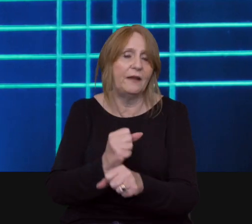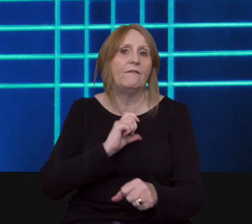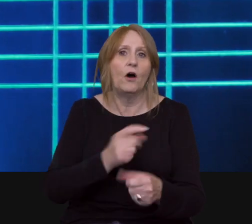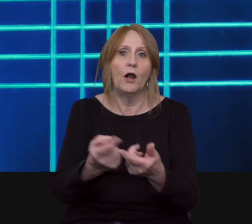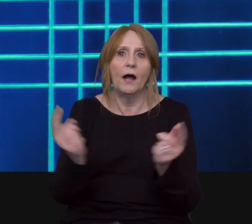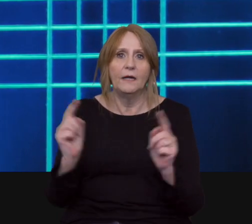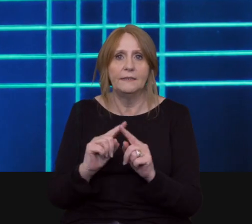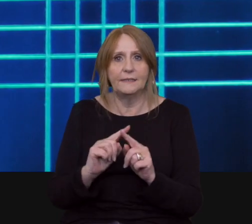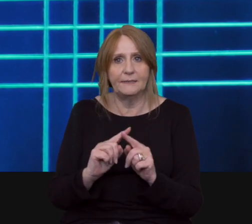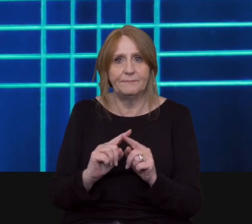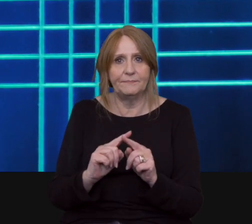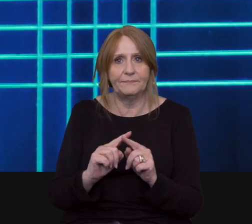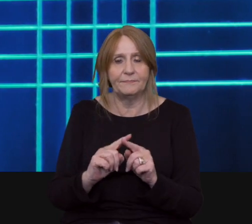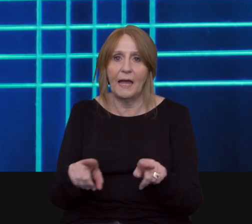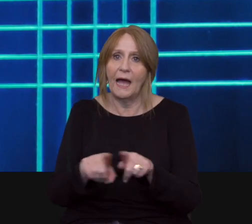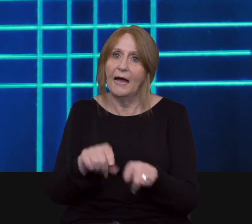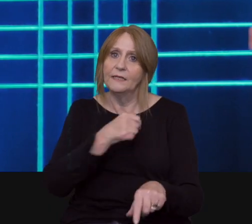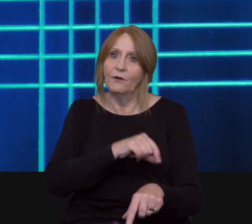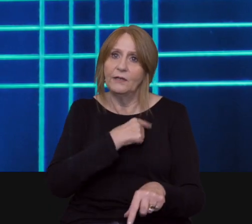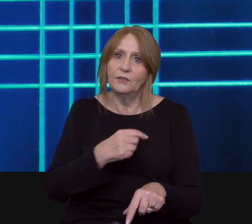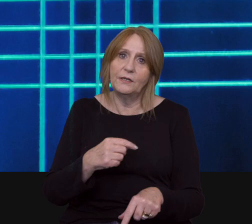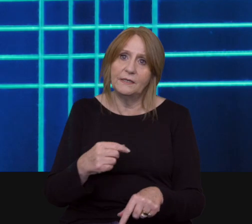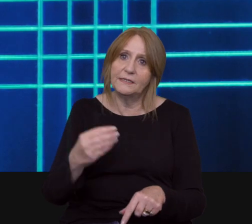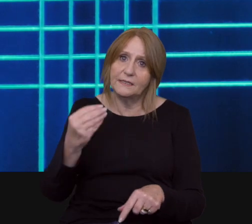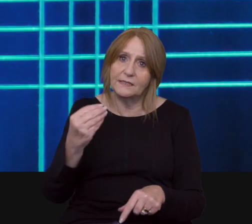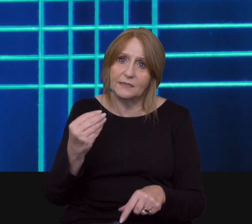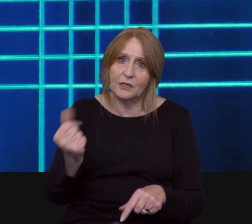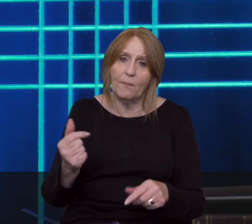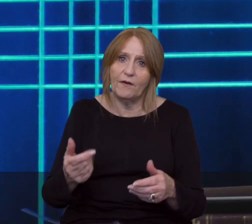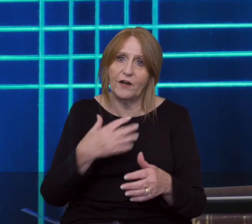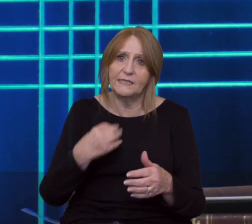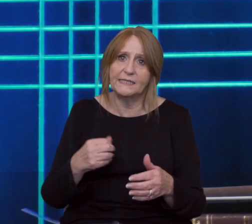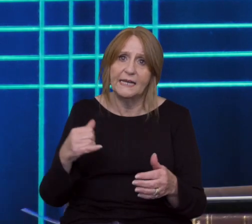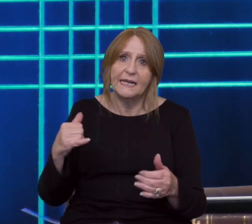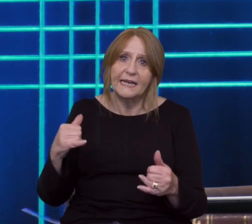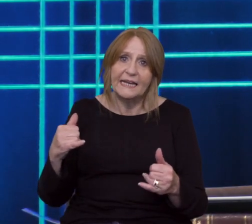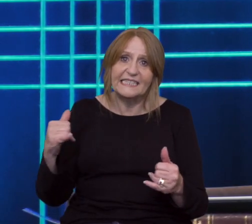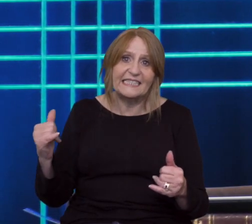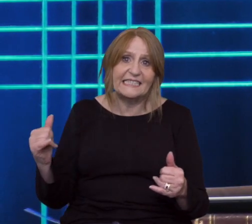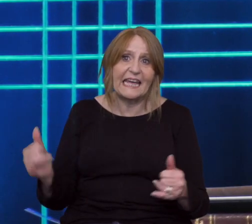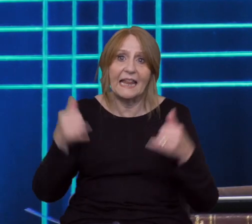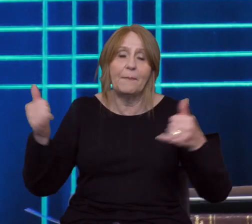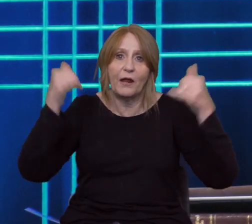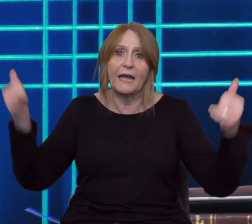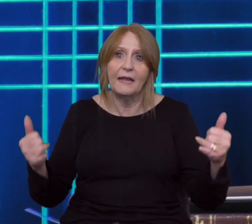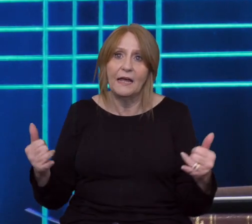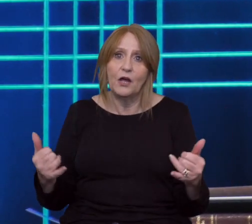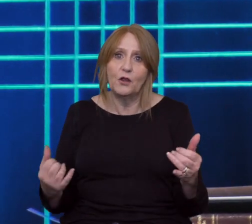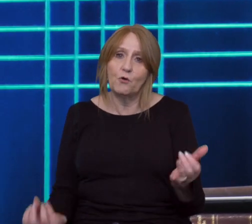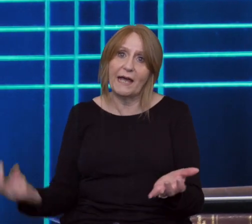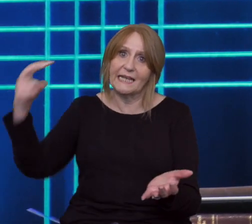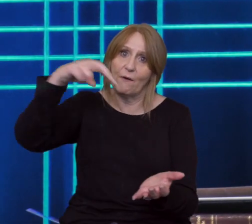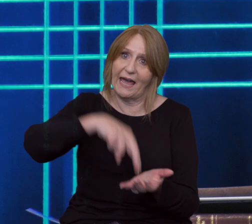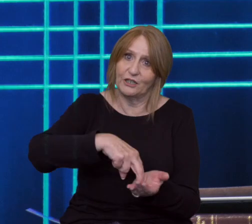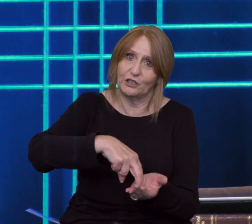as Christians, some of us at the right side of Easter, we're celebrating the resurrection and the new birth that Jesus has given to us, but